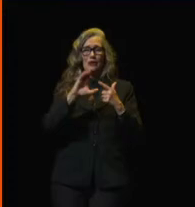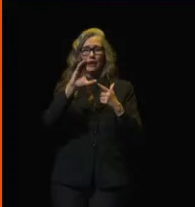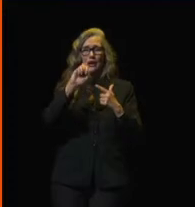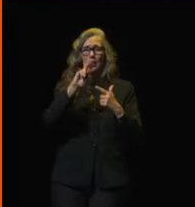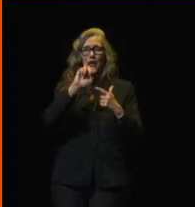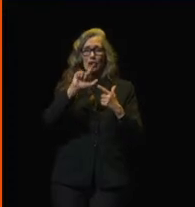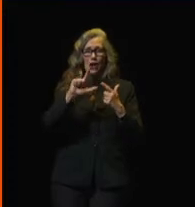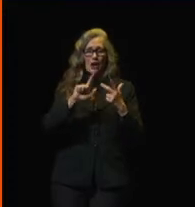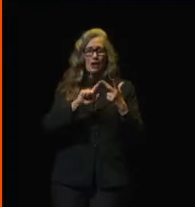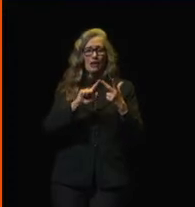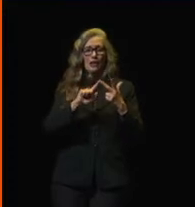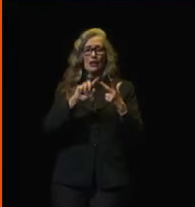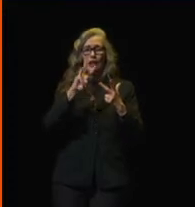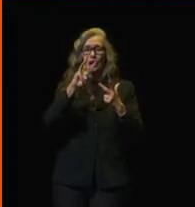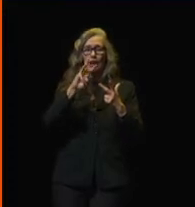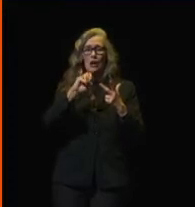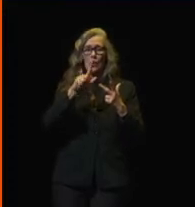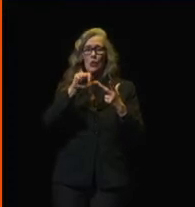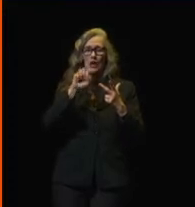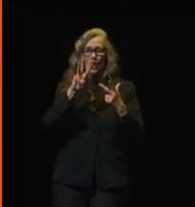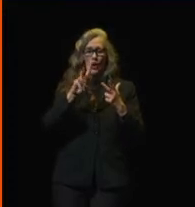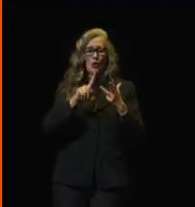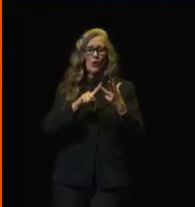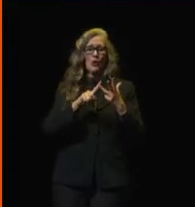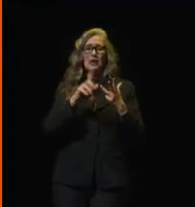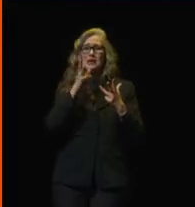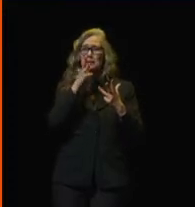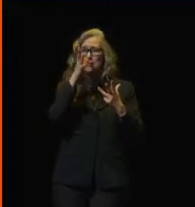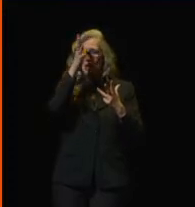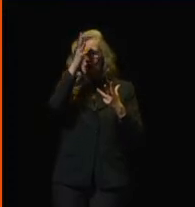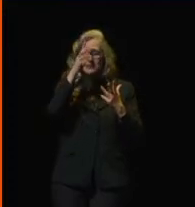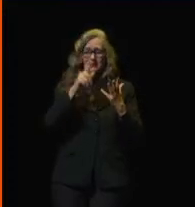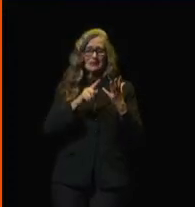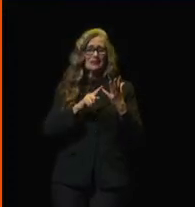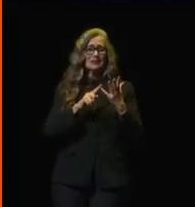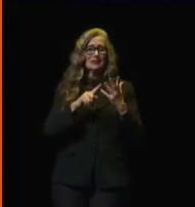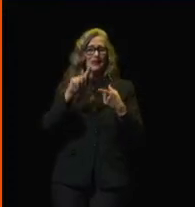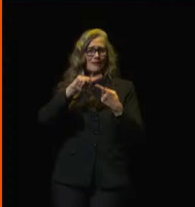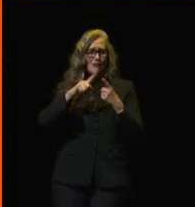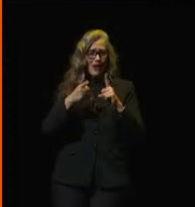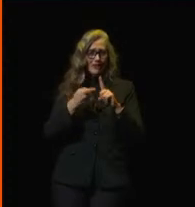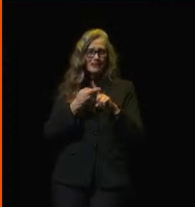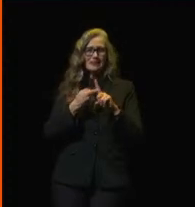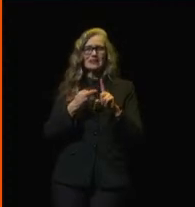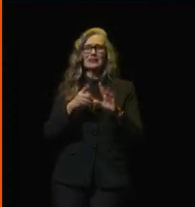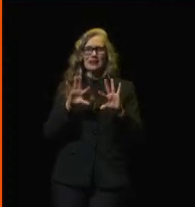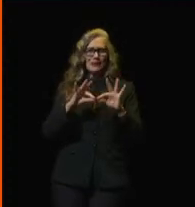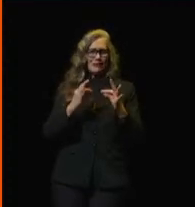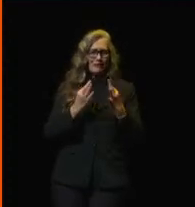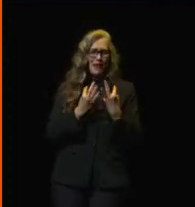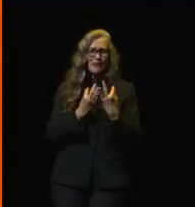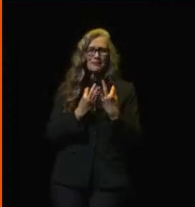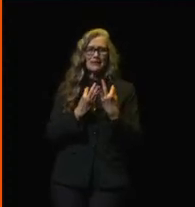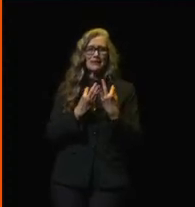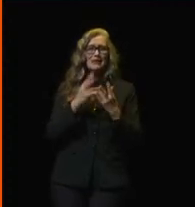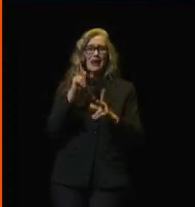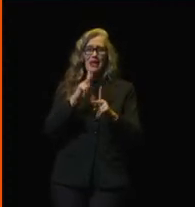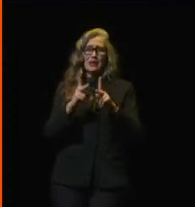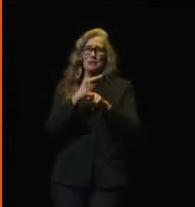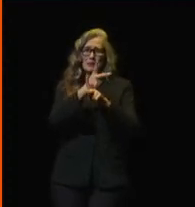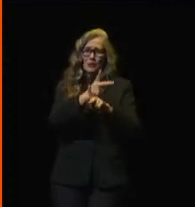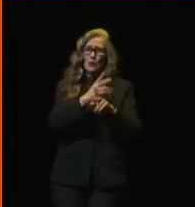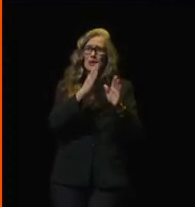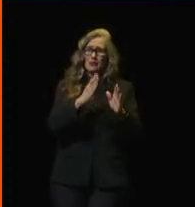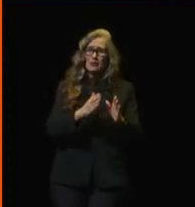to his family, to his friends, to his caregivers, for sharing Ady with the rest of the world. Ady